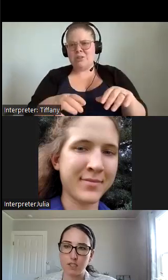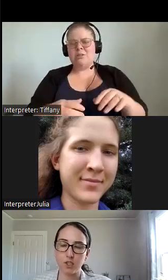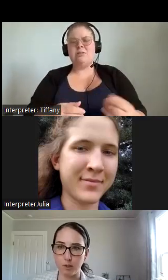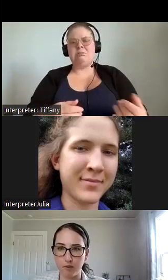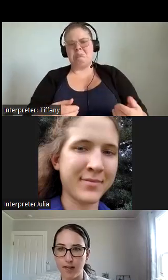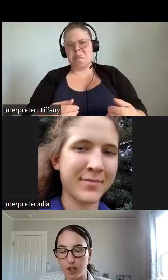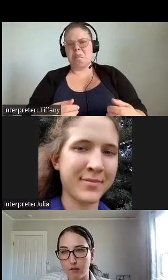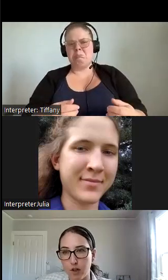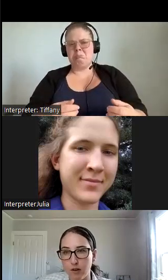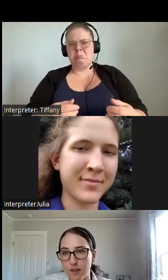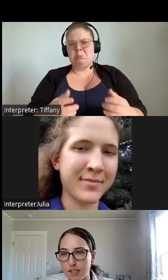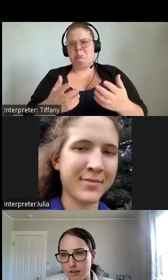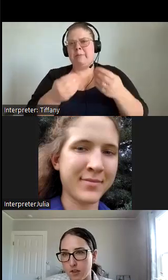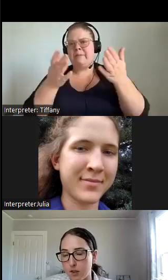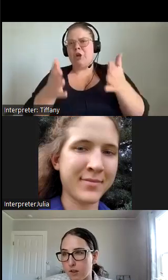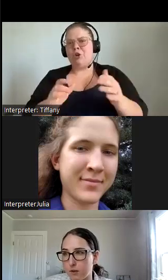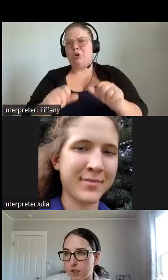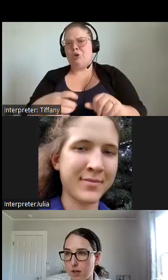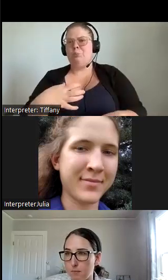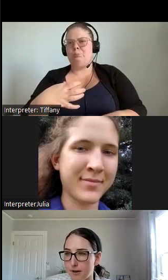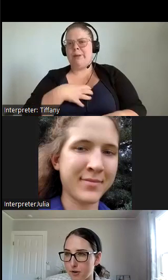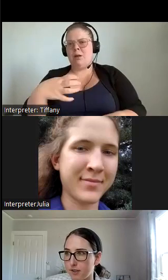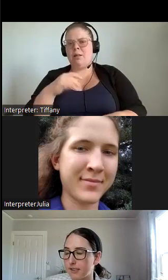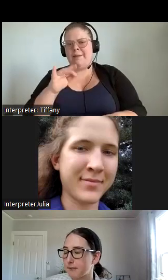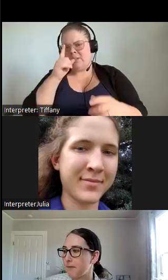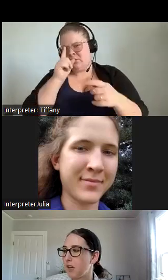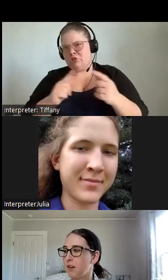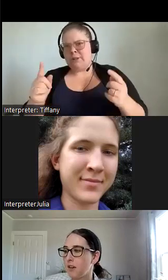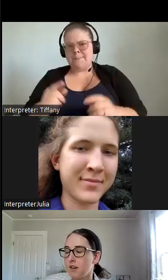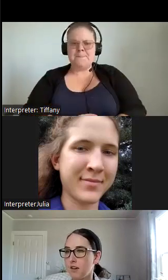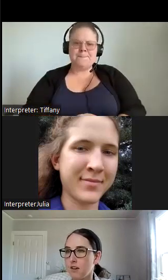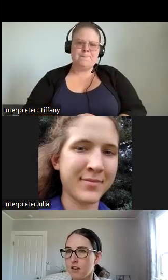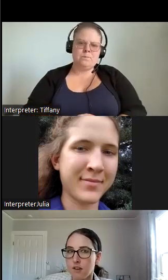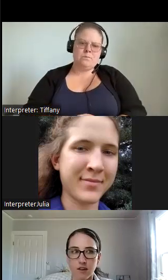the procedures a provider could follow if they disagreed with those determinations.